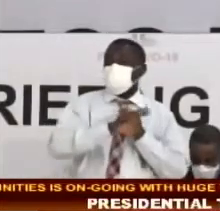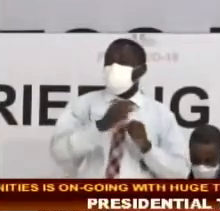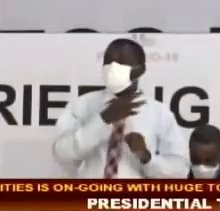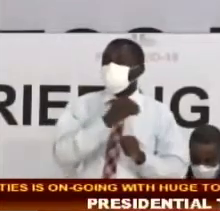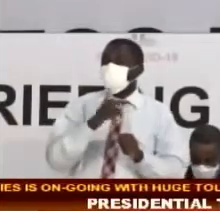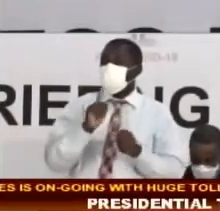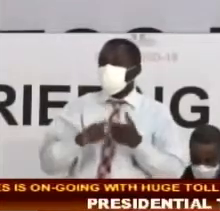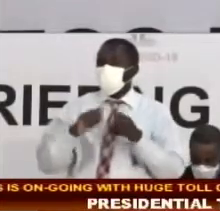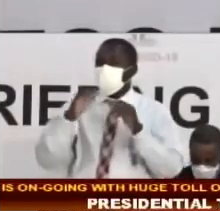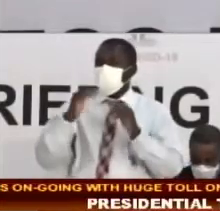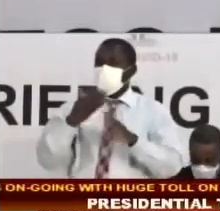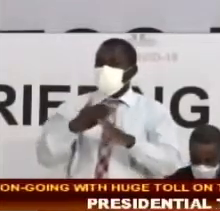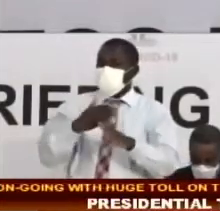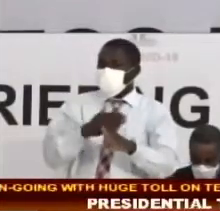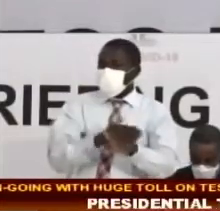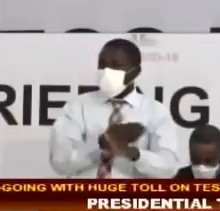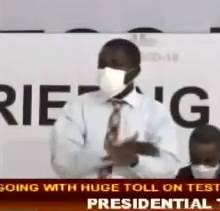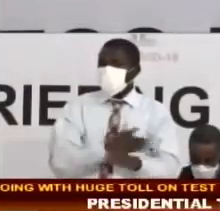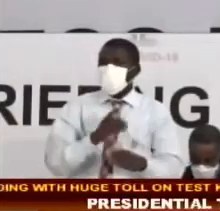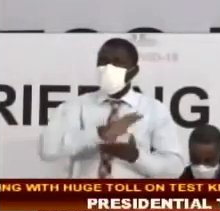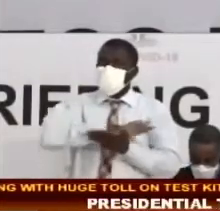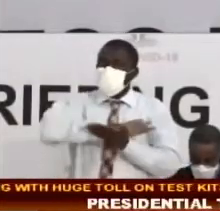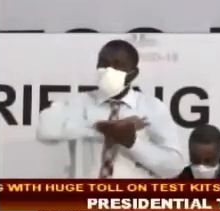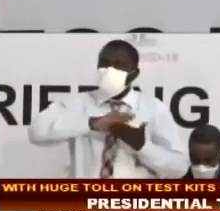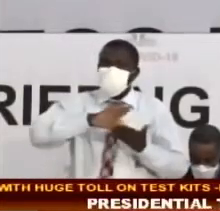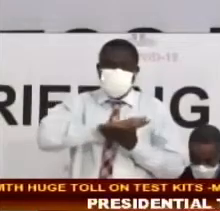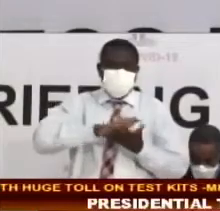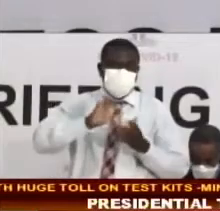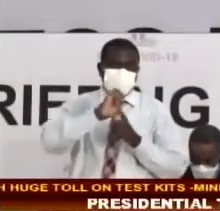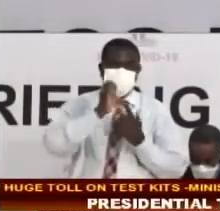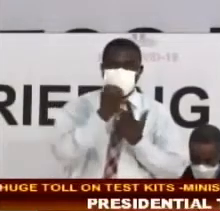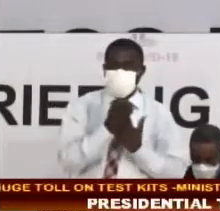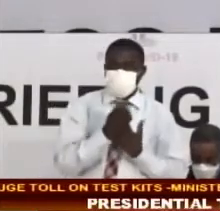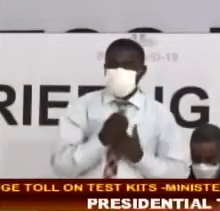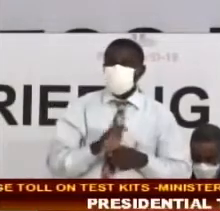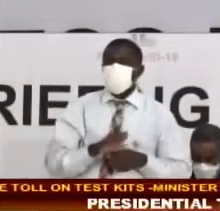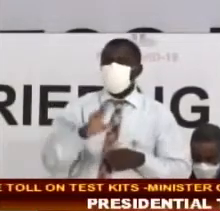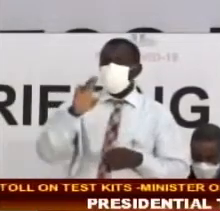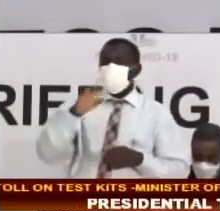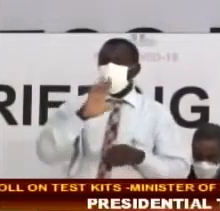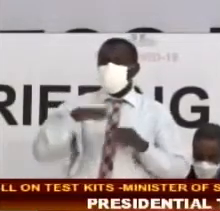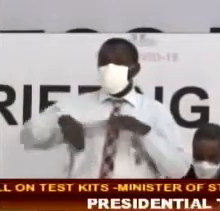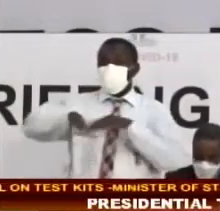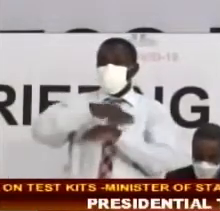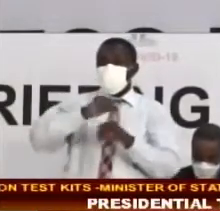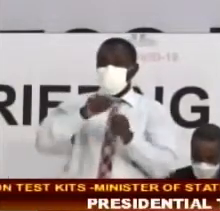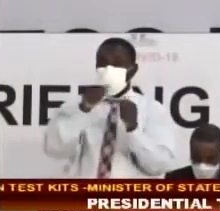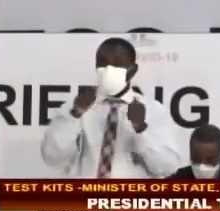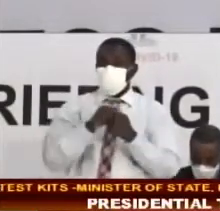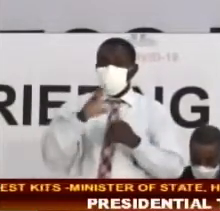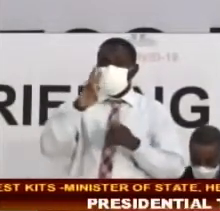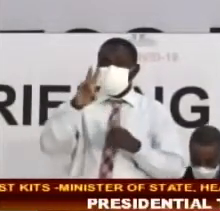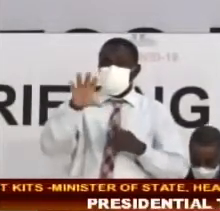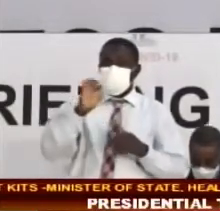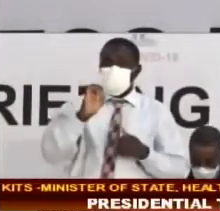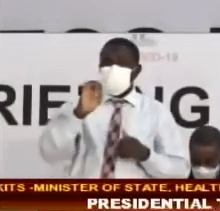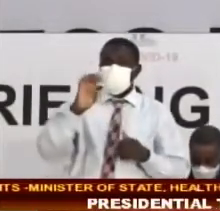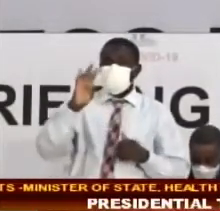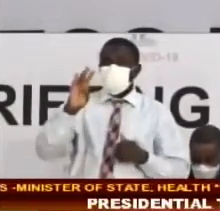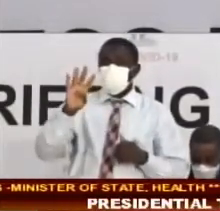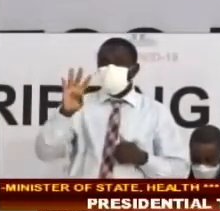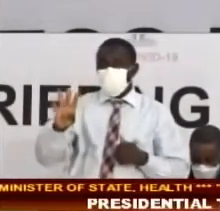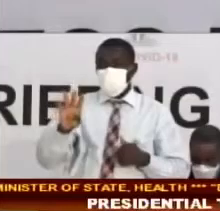hygiene. Our coverage area is the 774 local government, where we have already deployed